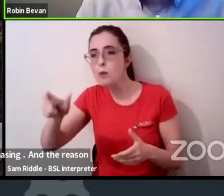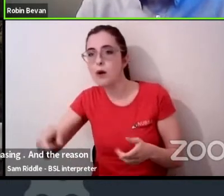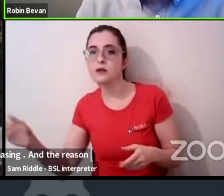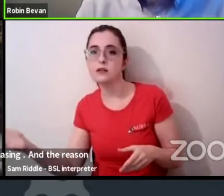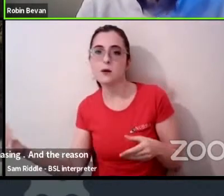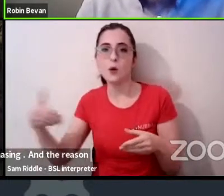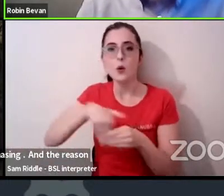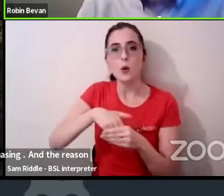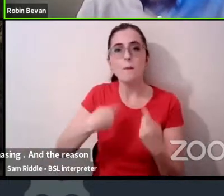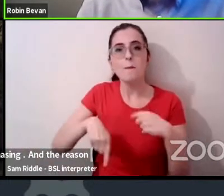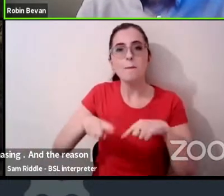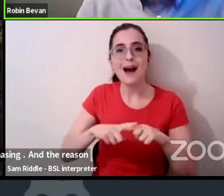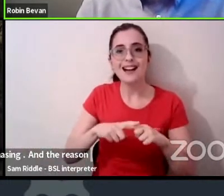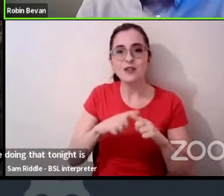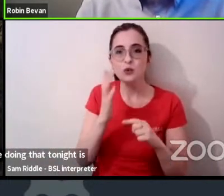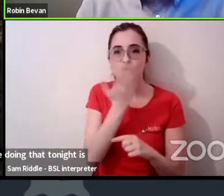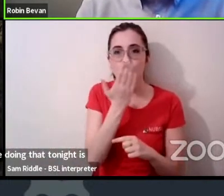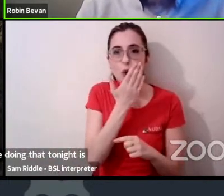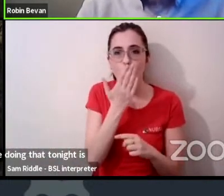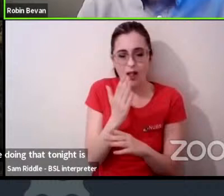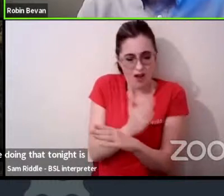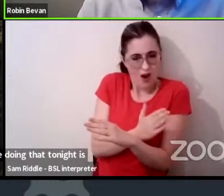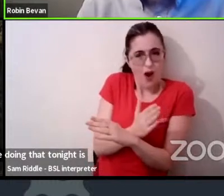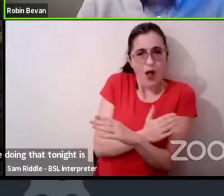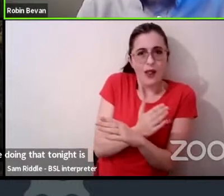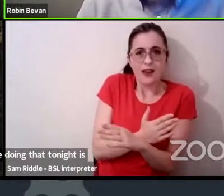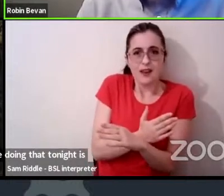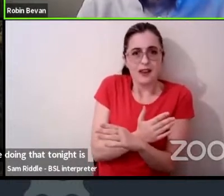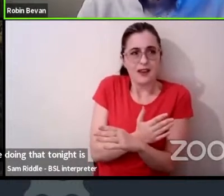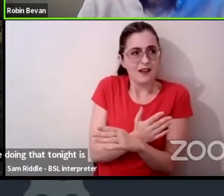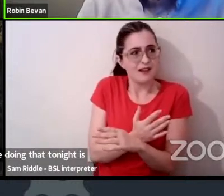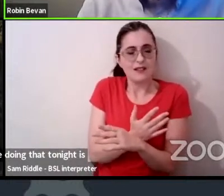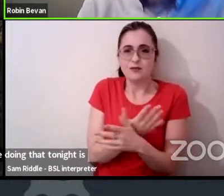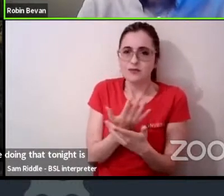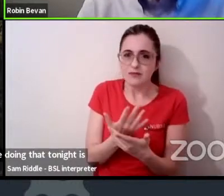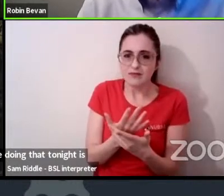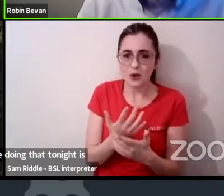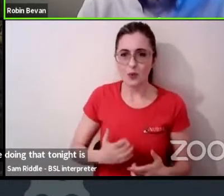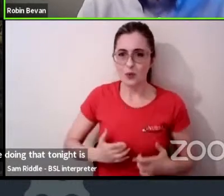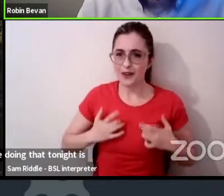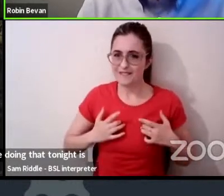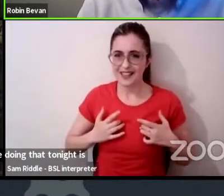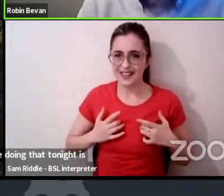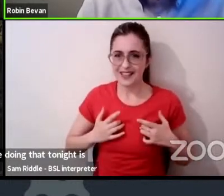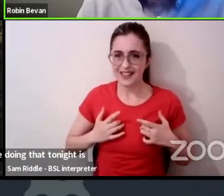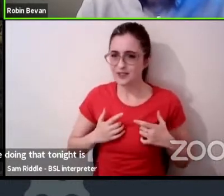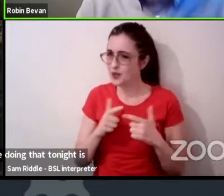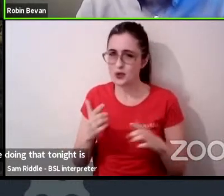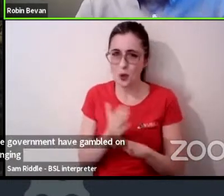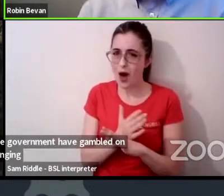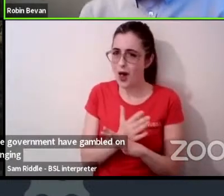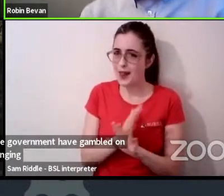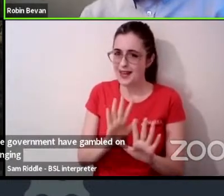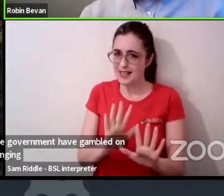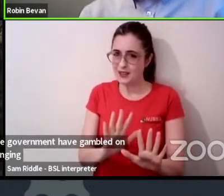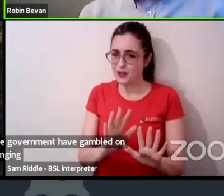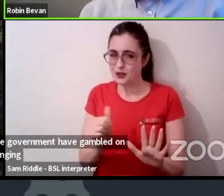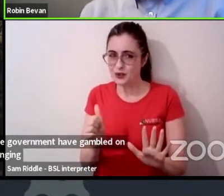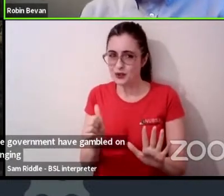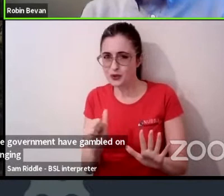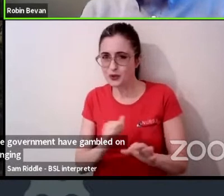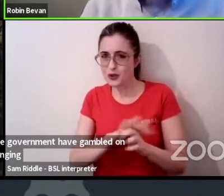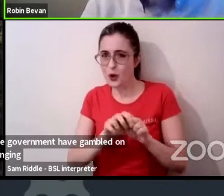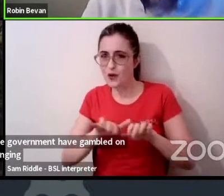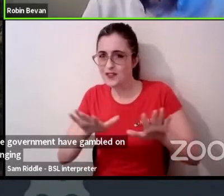school very early in the COVID recovery. Our view, too early. And so we're left with a